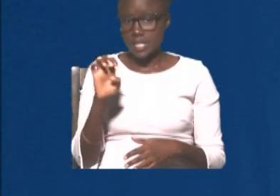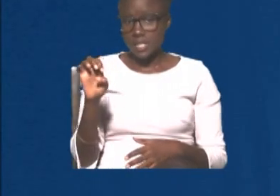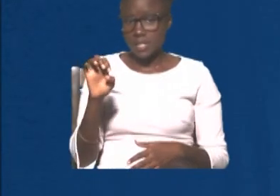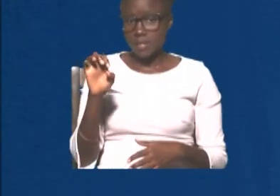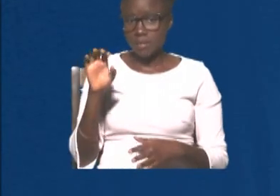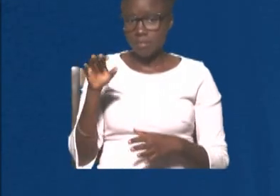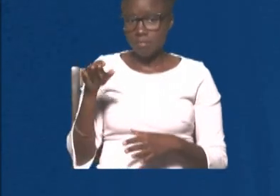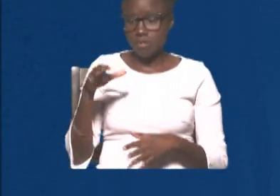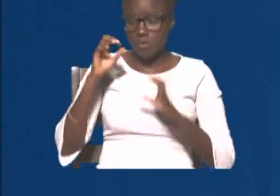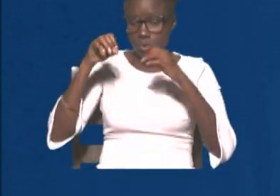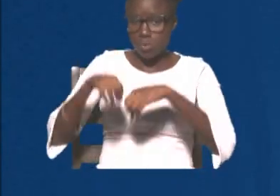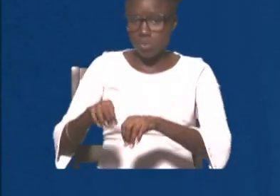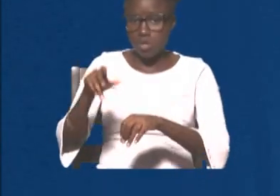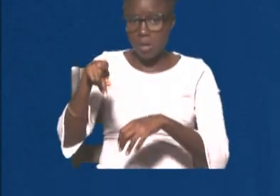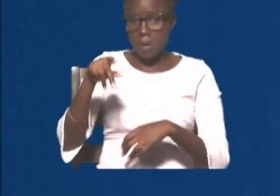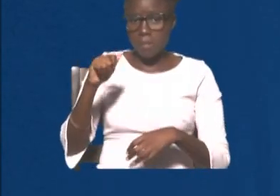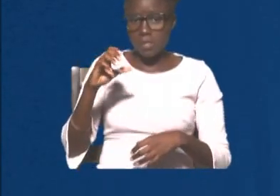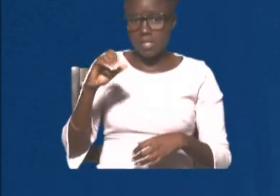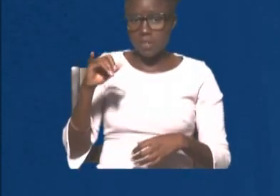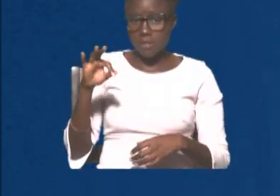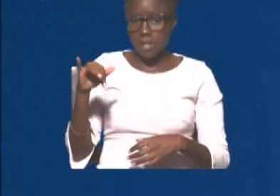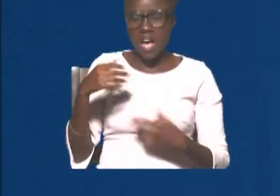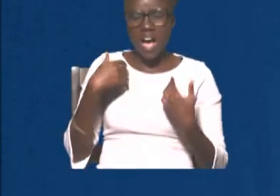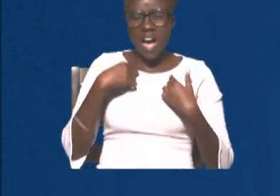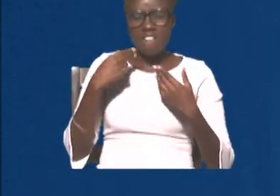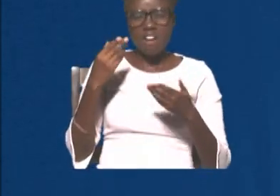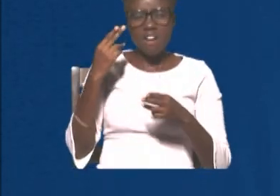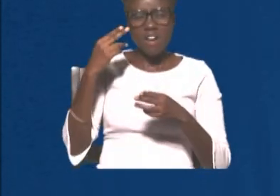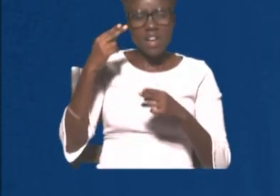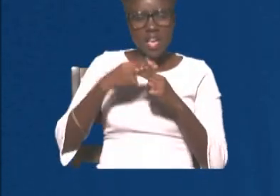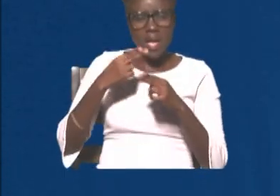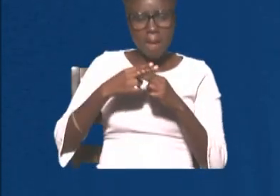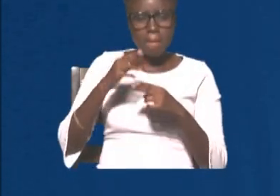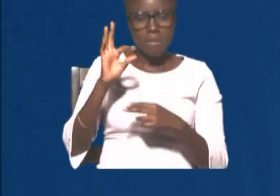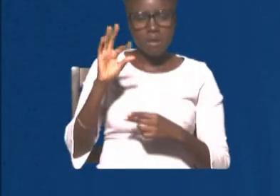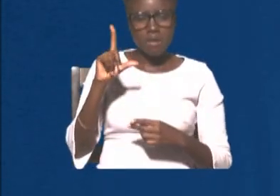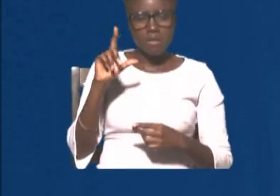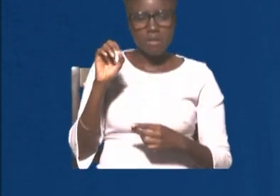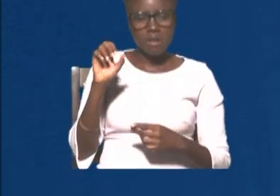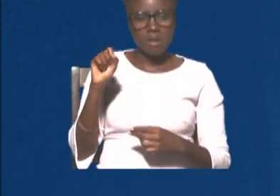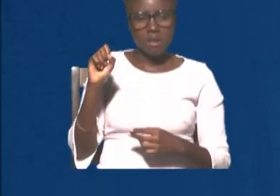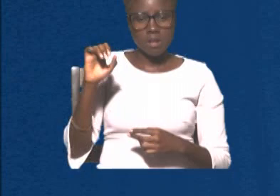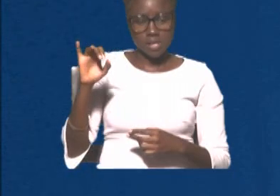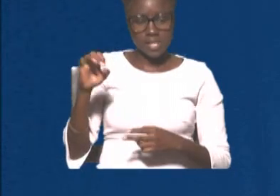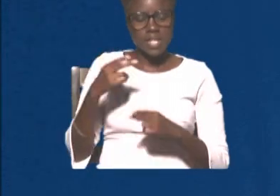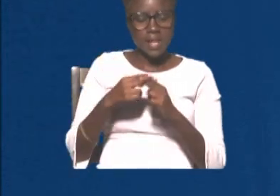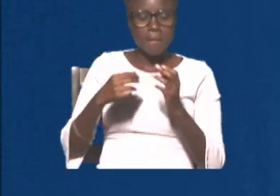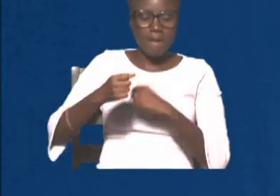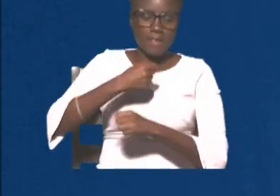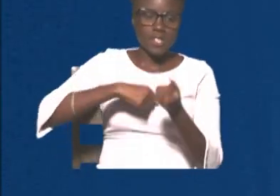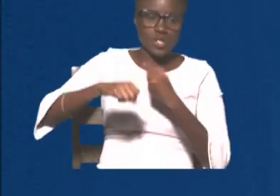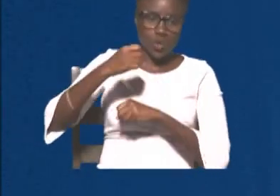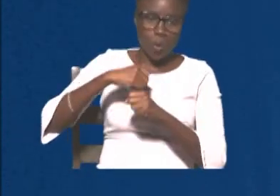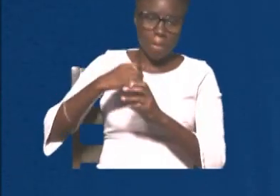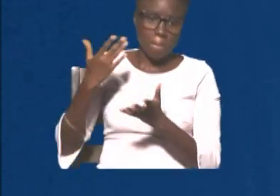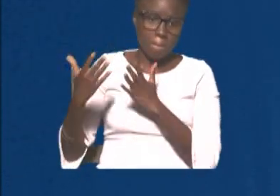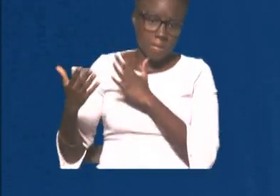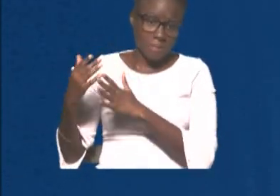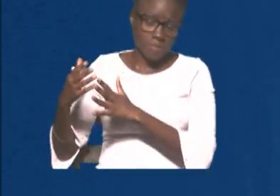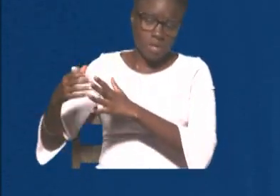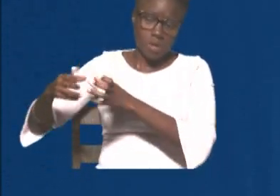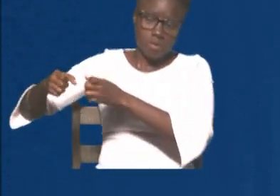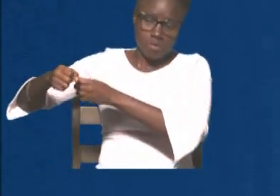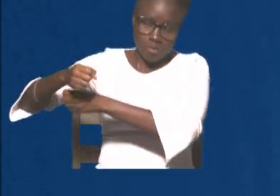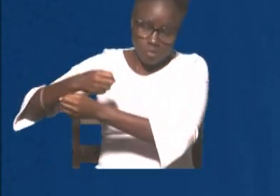Tropical storm Flossie has now intensified into a Category 2 hurricane and may strengthen further